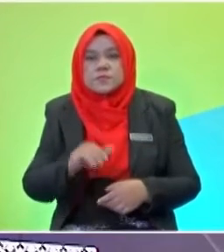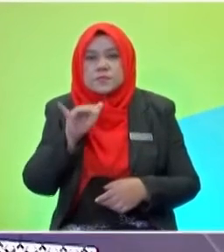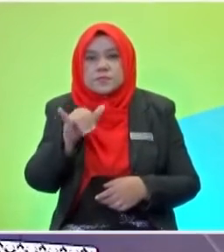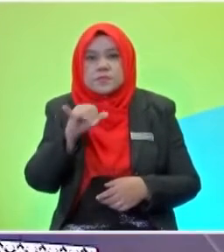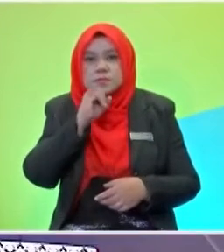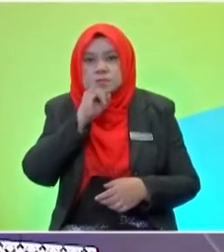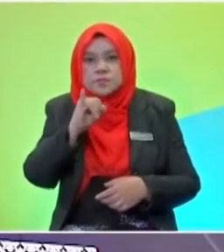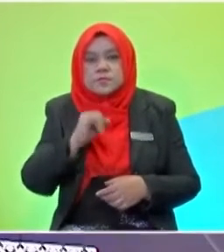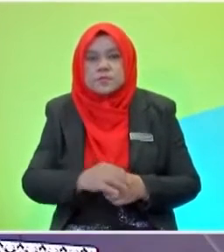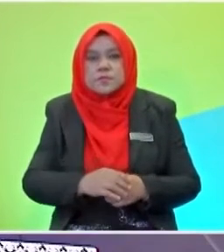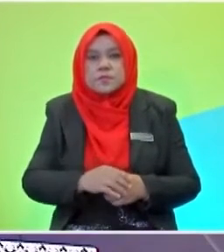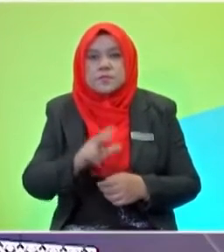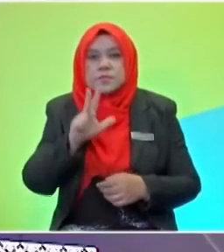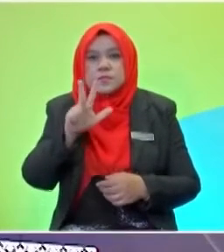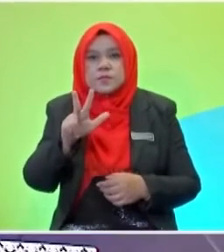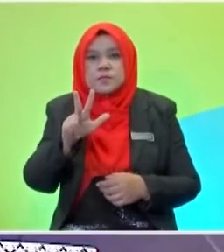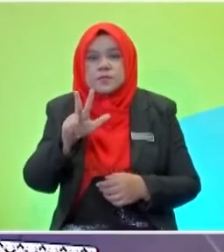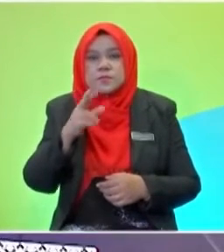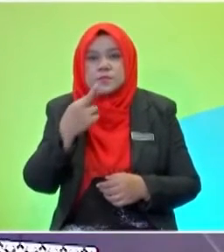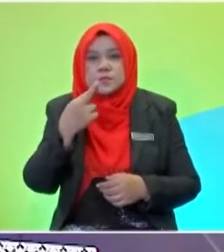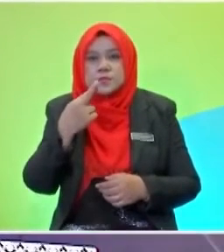is equivalent to